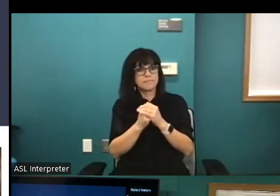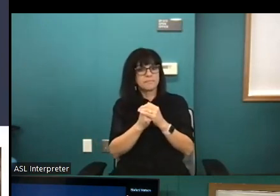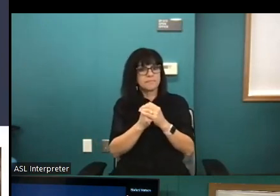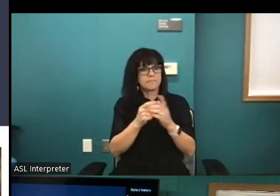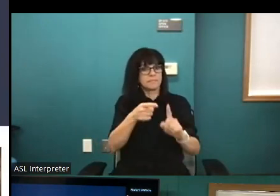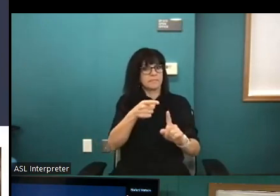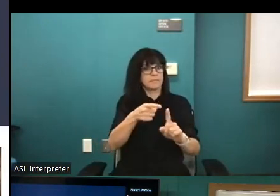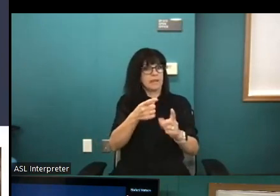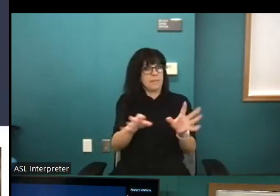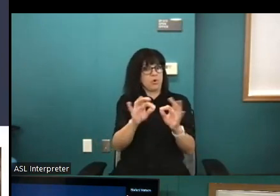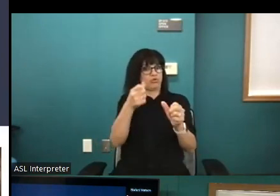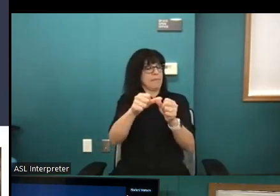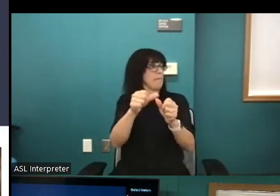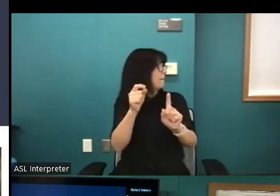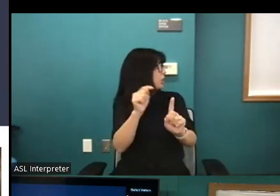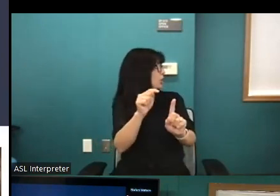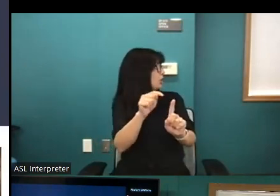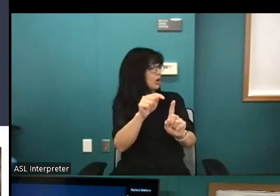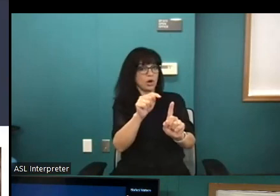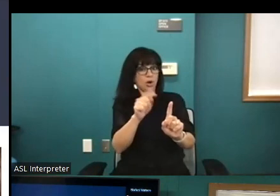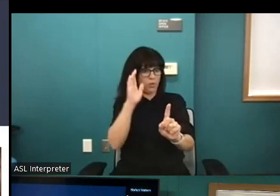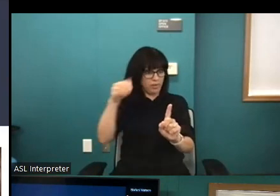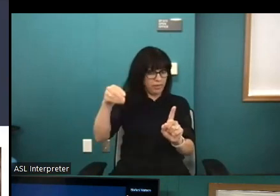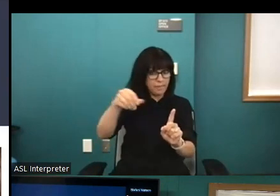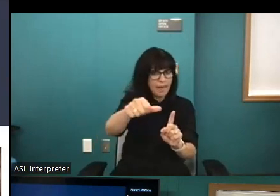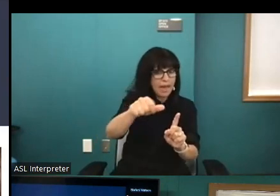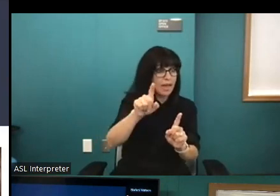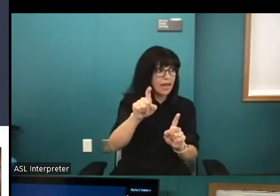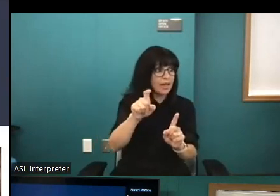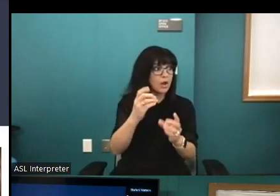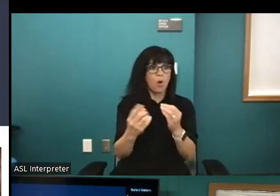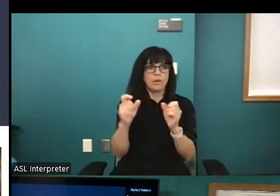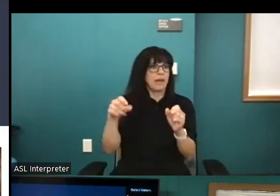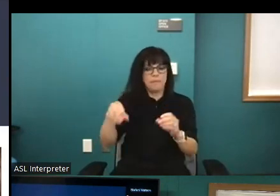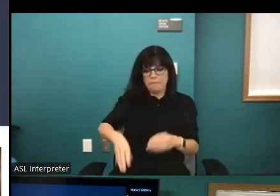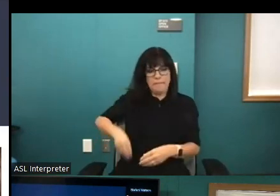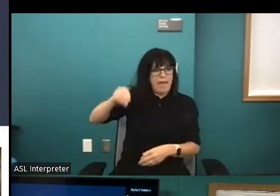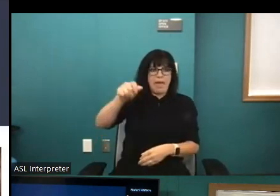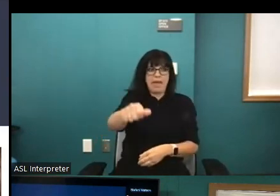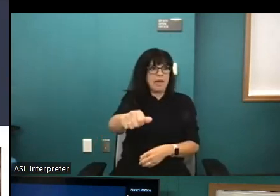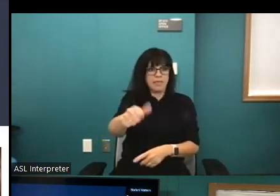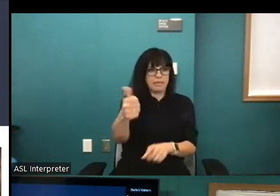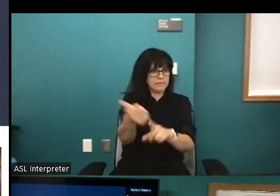that you should remember. Will they pay for it? Nobody can pay for this out of pocket, nobody.